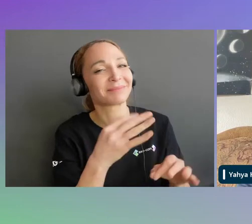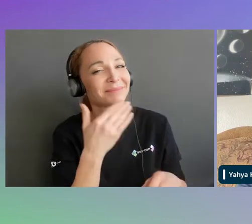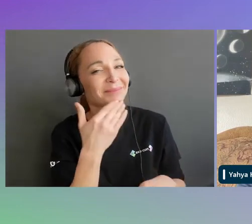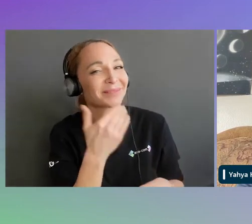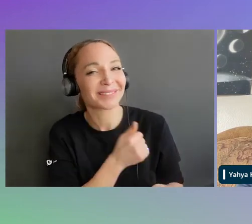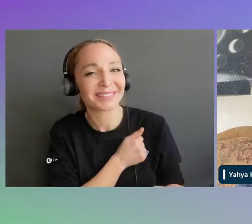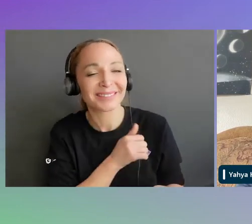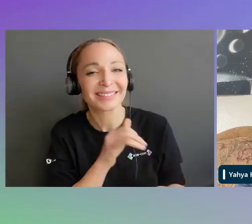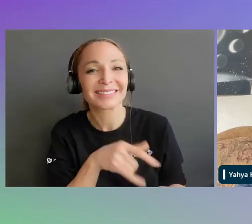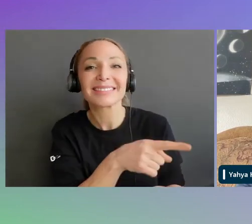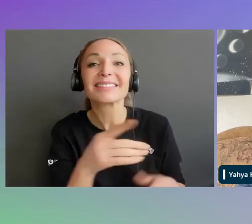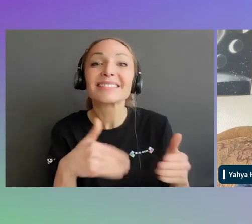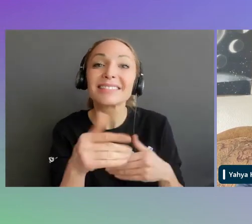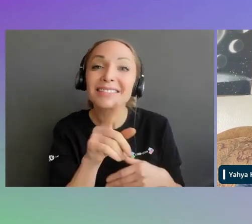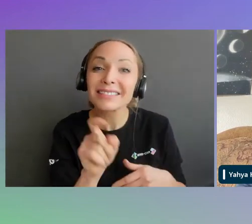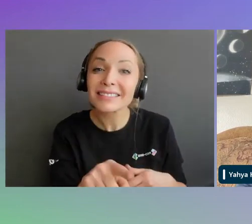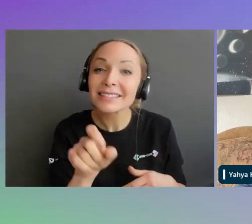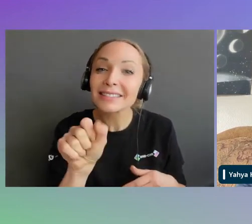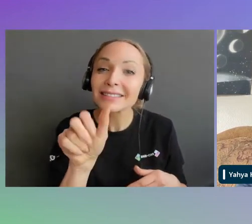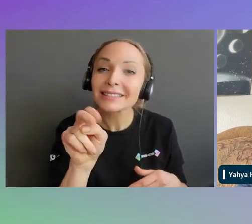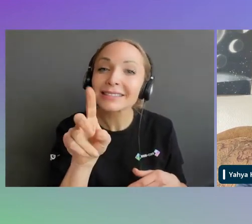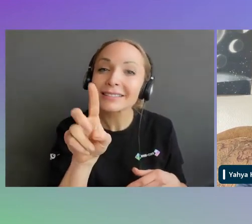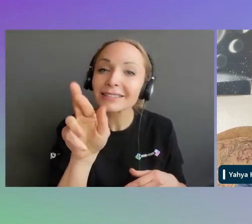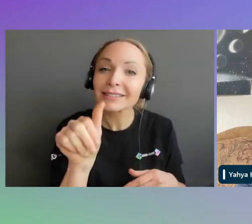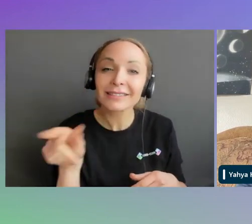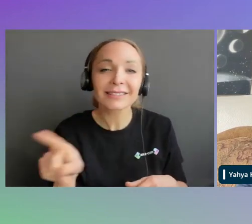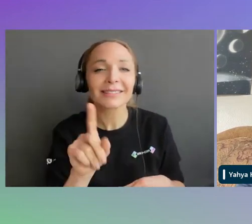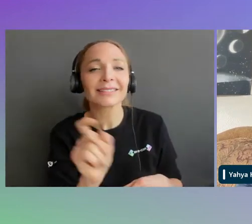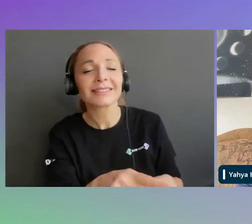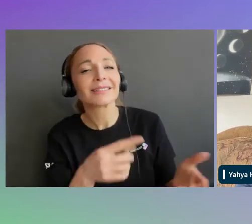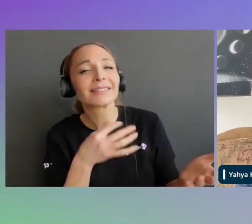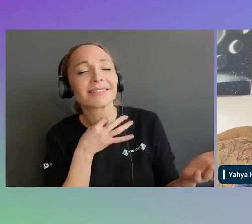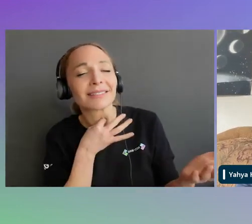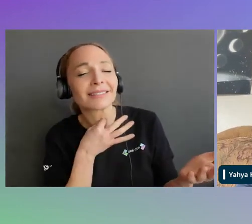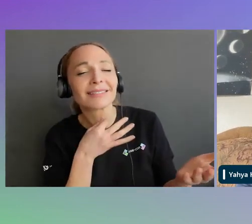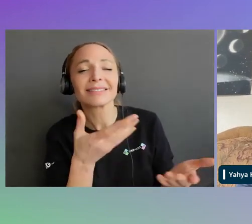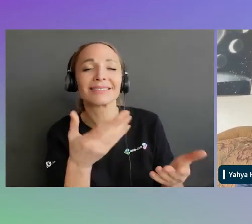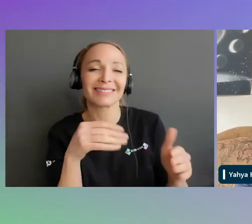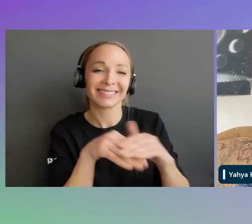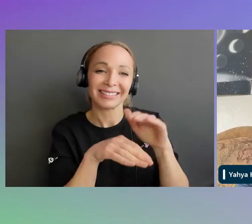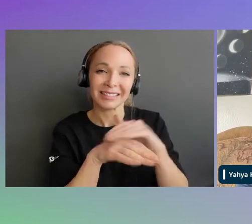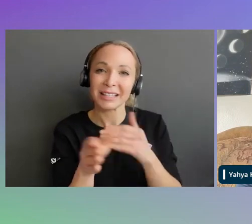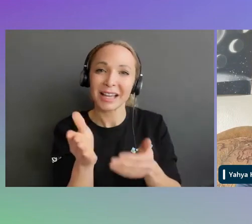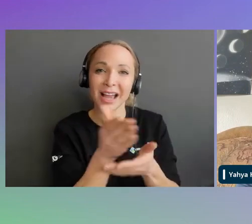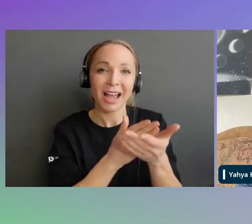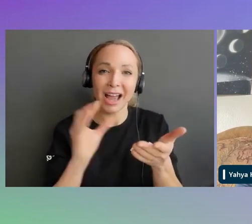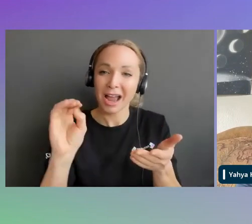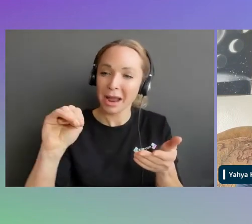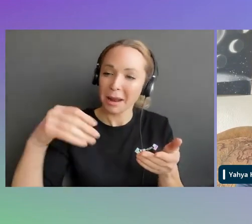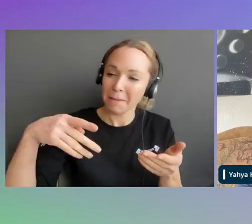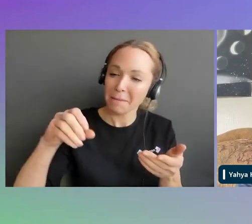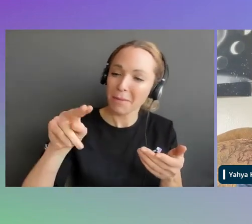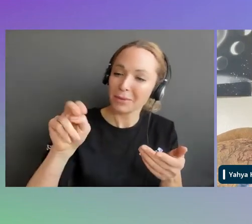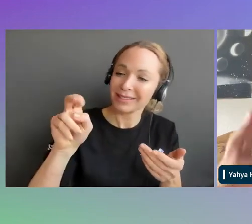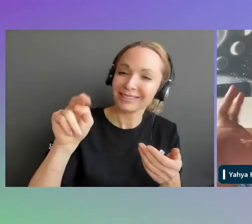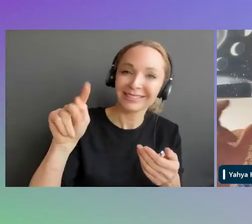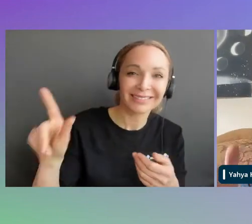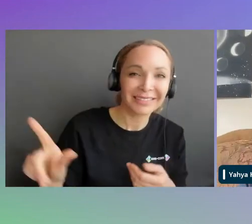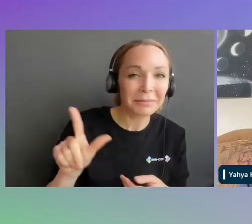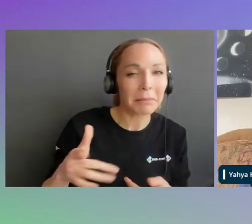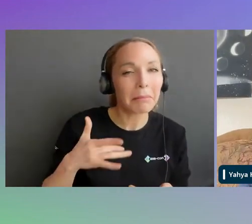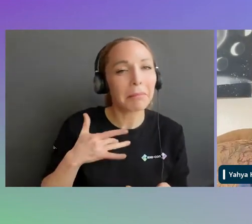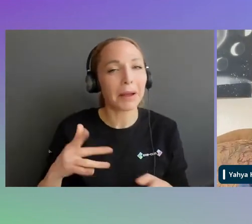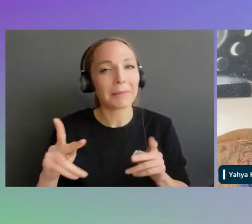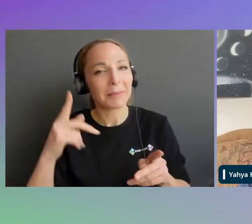from Sandra. So Sandra is asking, so accessible component libraries are often viewed as a quote unquote